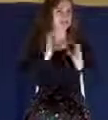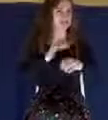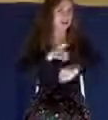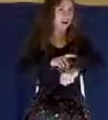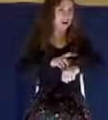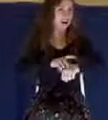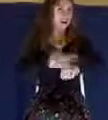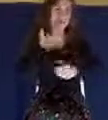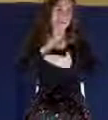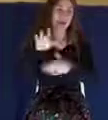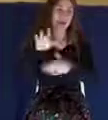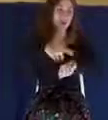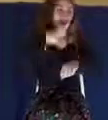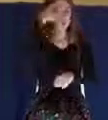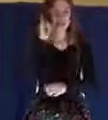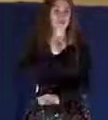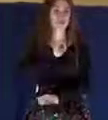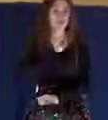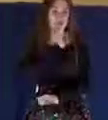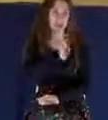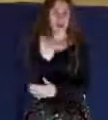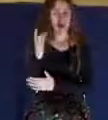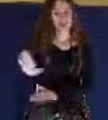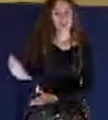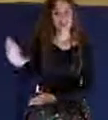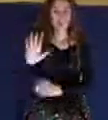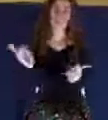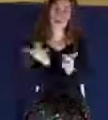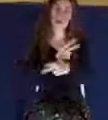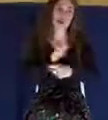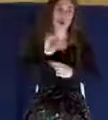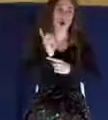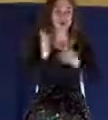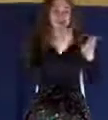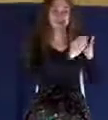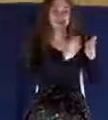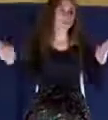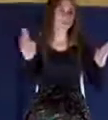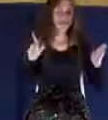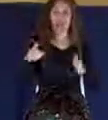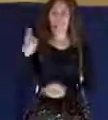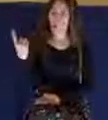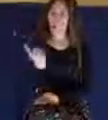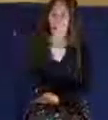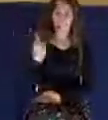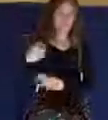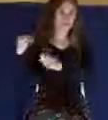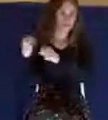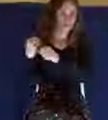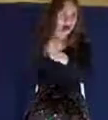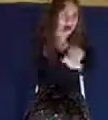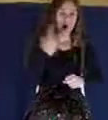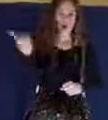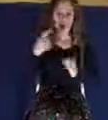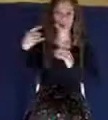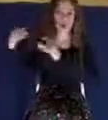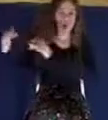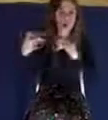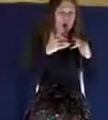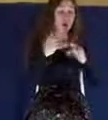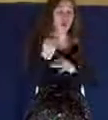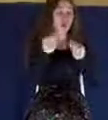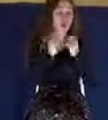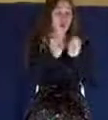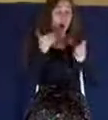One of the lowest points in their history. It was a divided nation. They were constantly at war. One tribe was almost wiped out